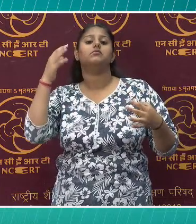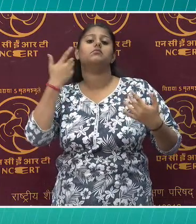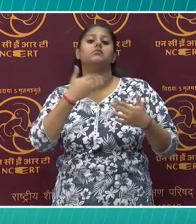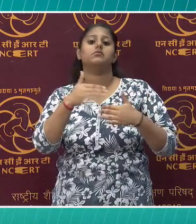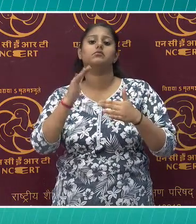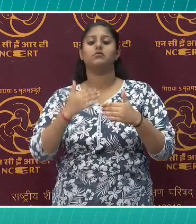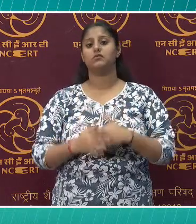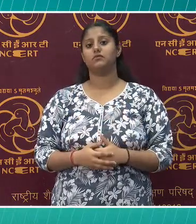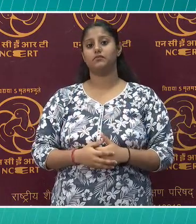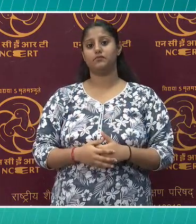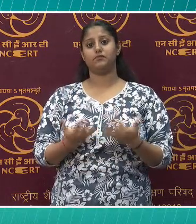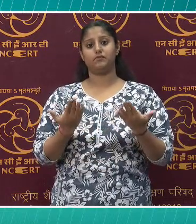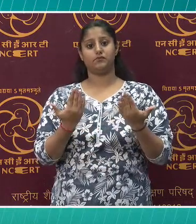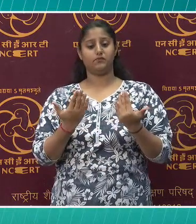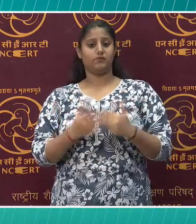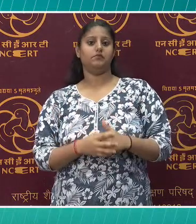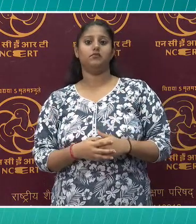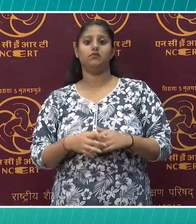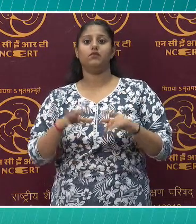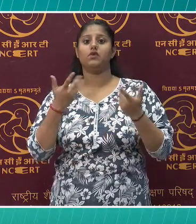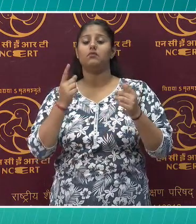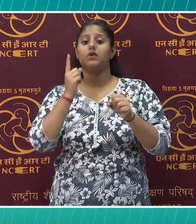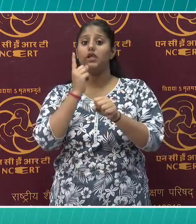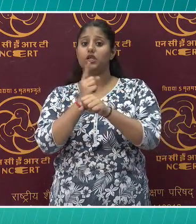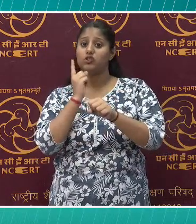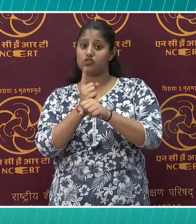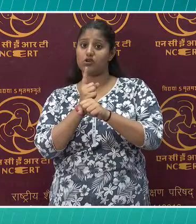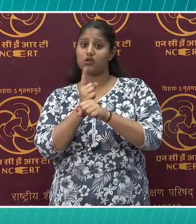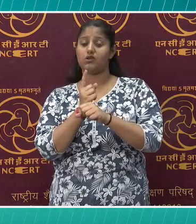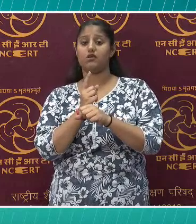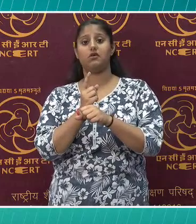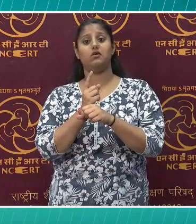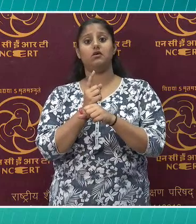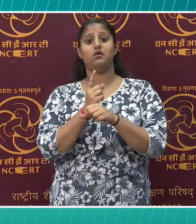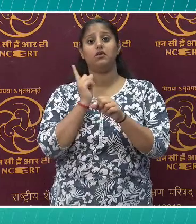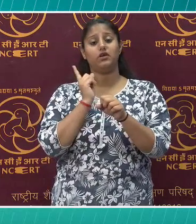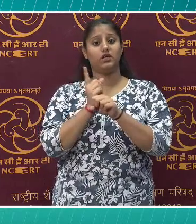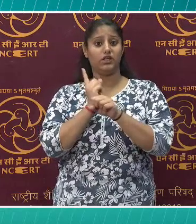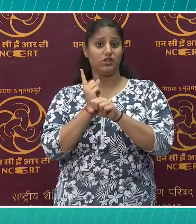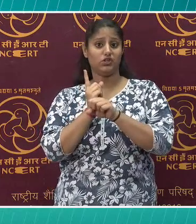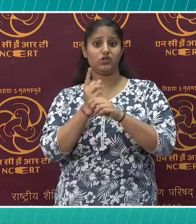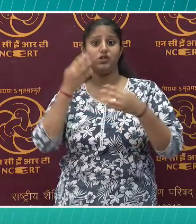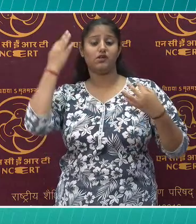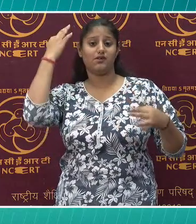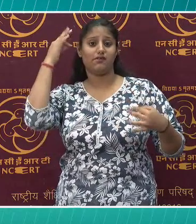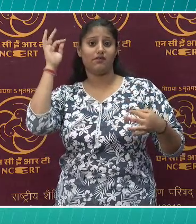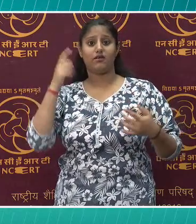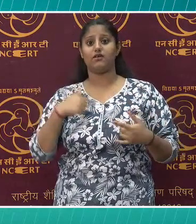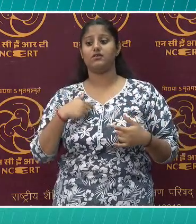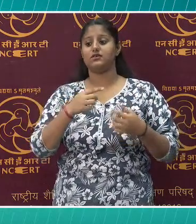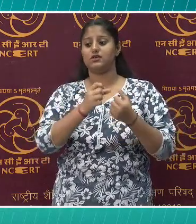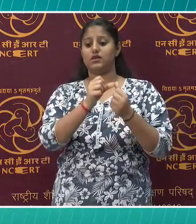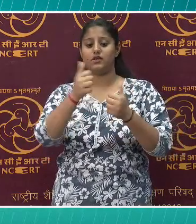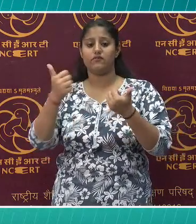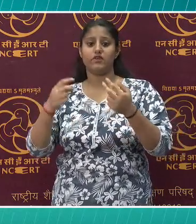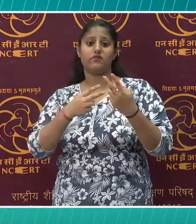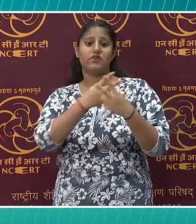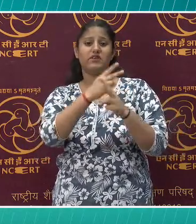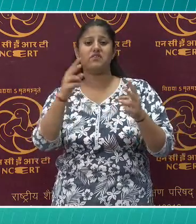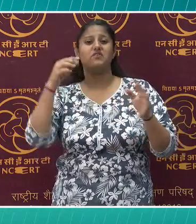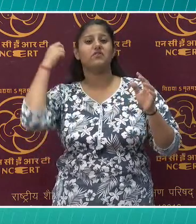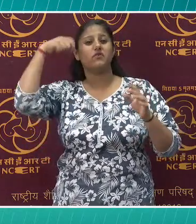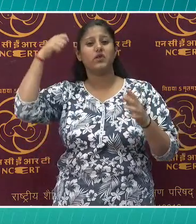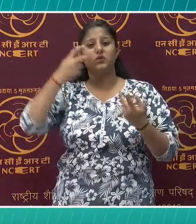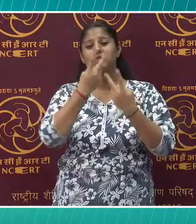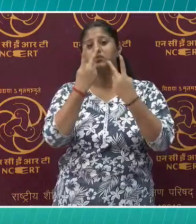the outline, but there will be a teacher, and if there is no teacher in dance, you can see certain videos, and of course you